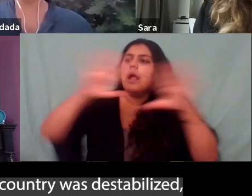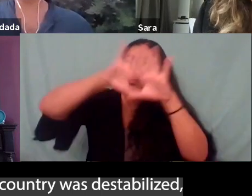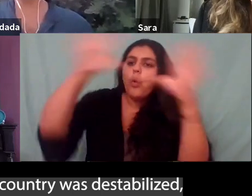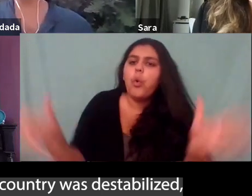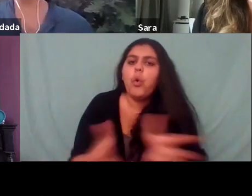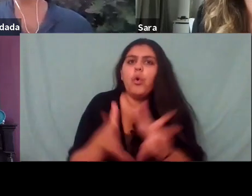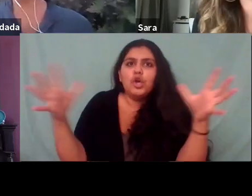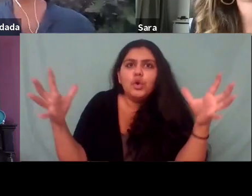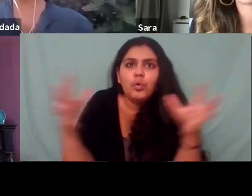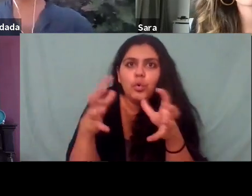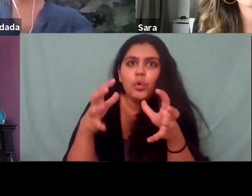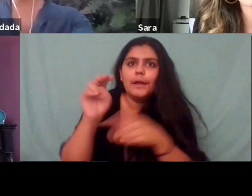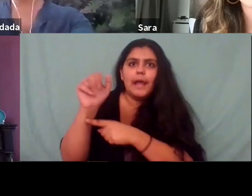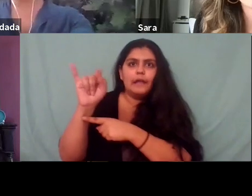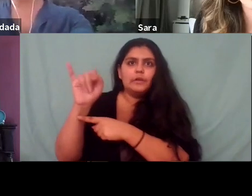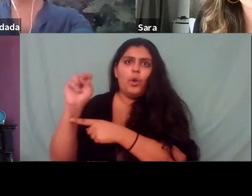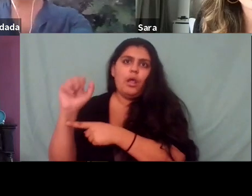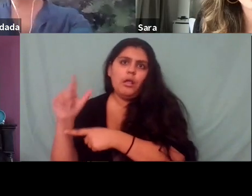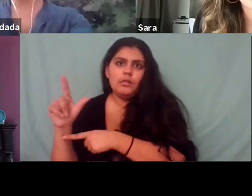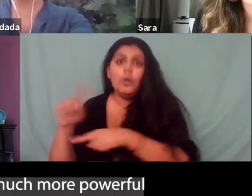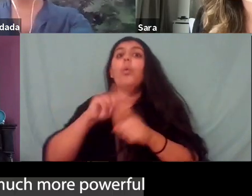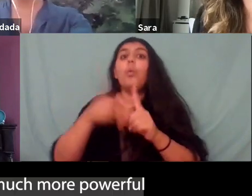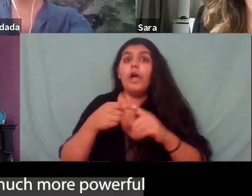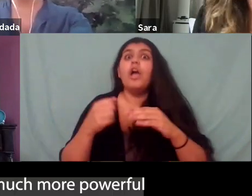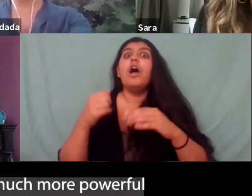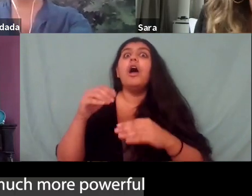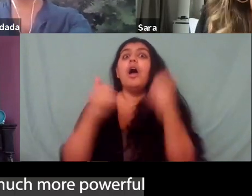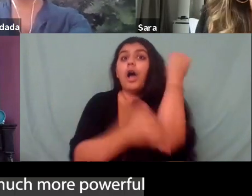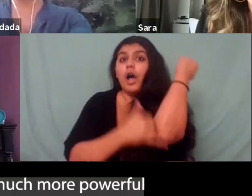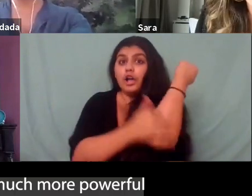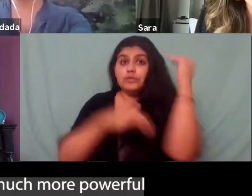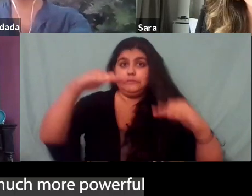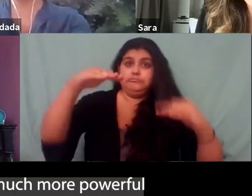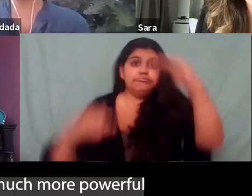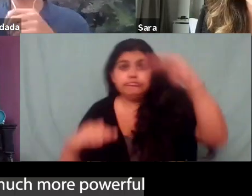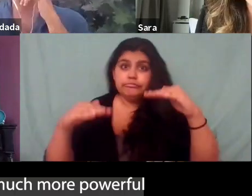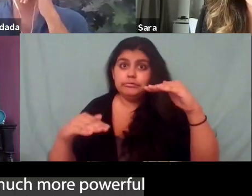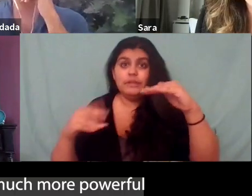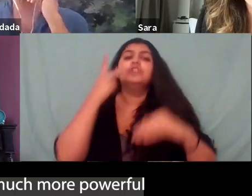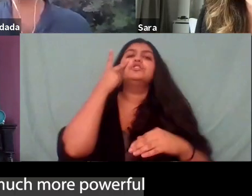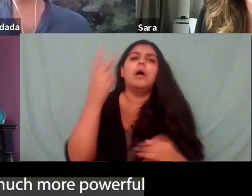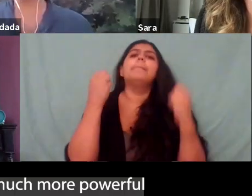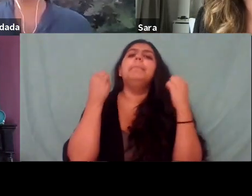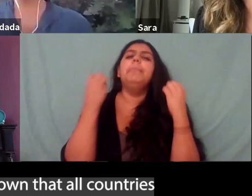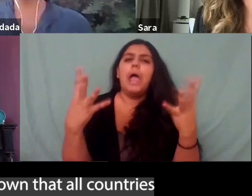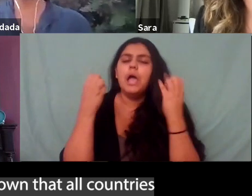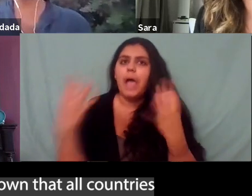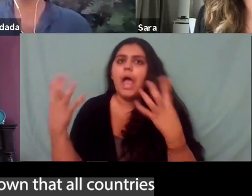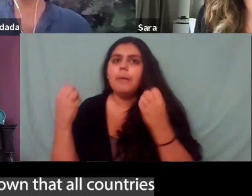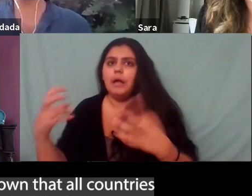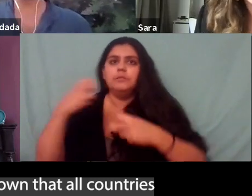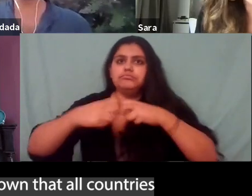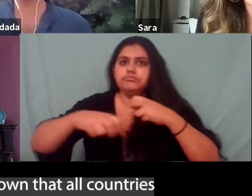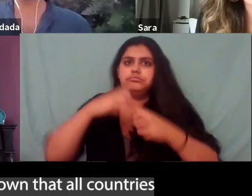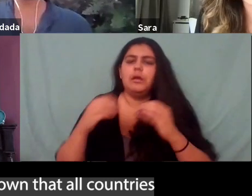got destabilized, we saw the eruption of tens of narratives that were so much more powerful than the national unity narrative. It should be known